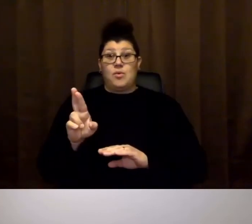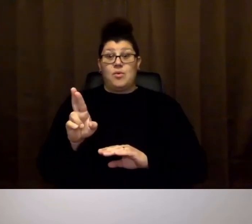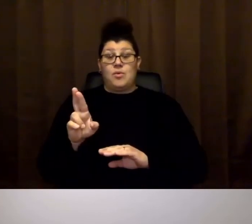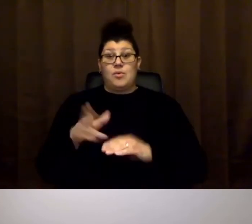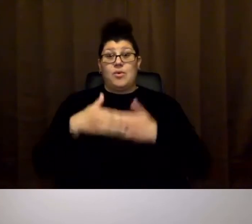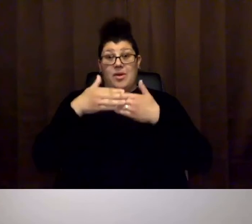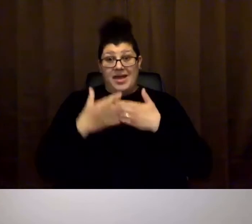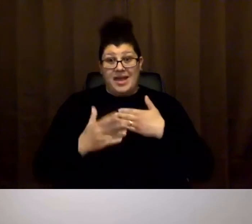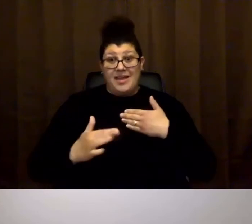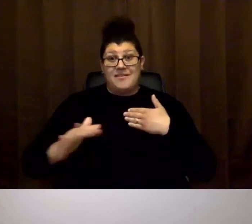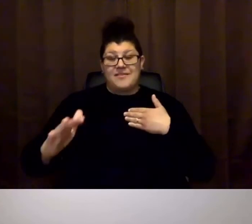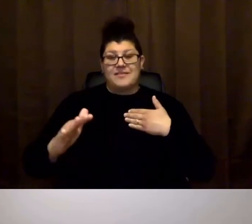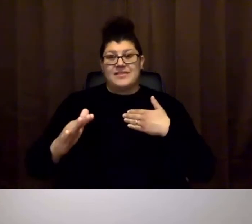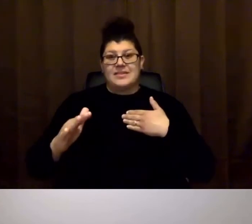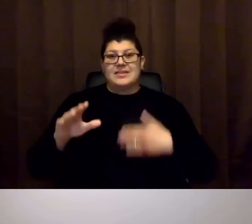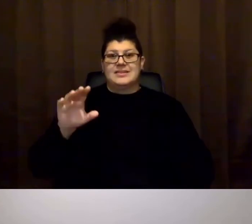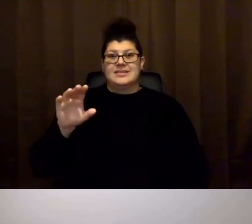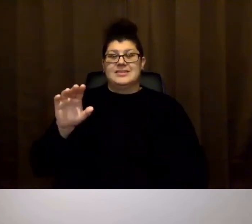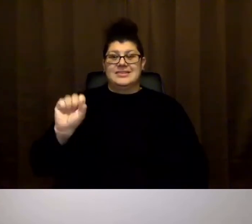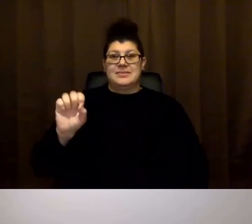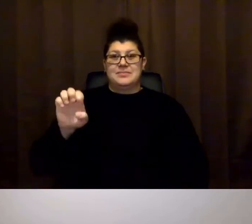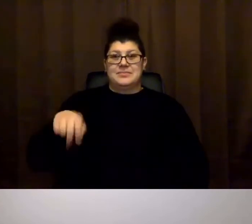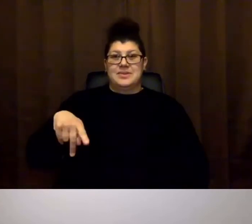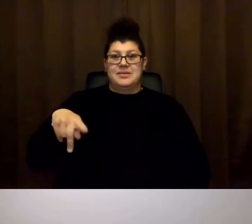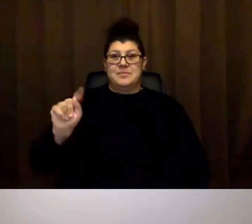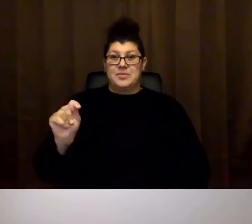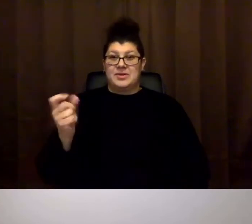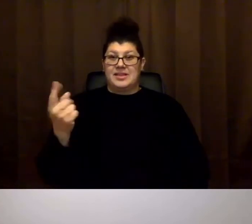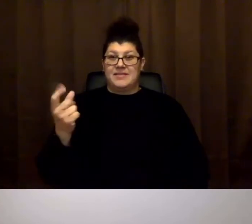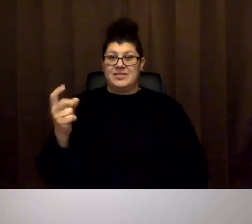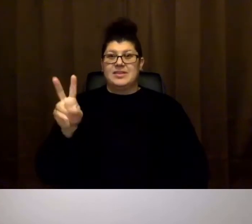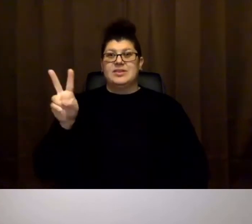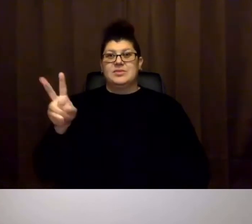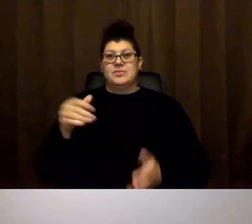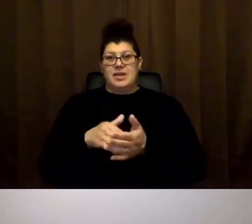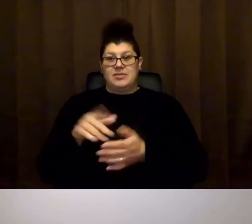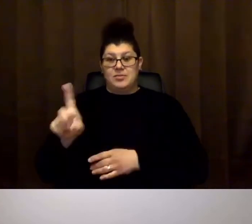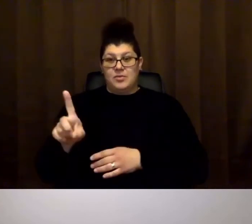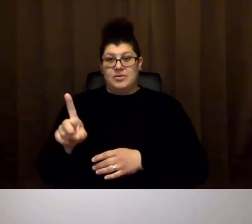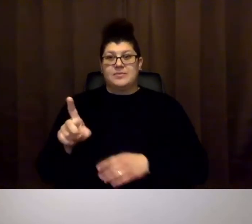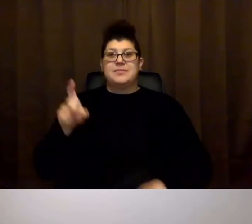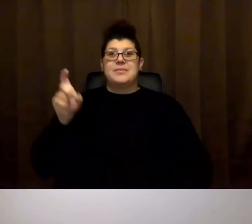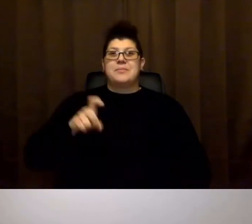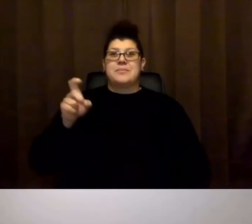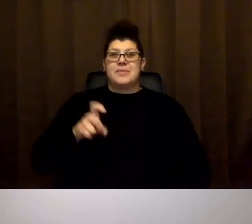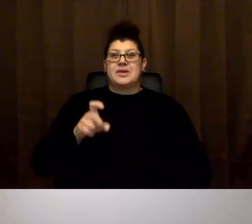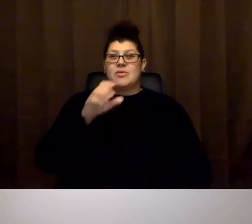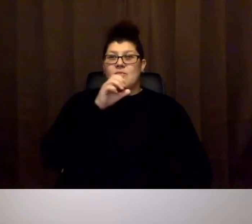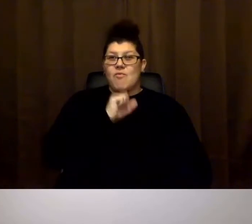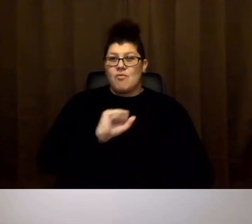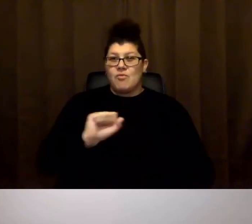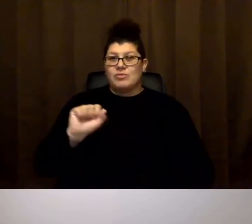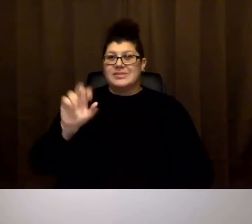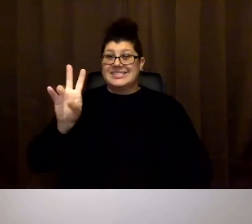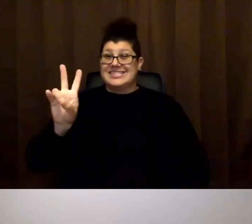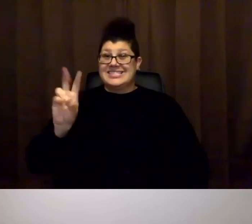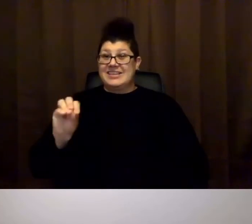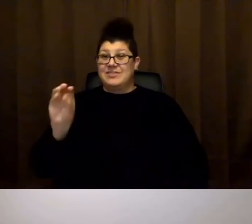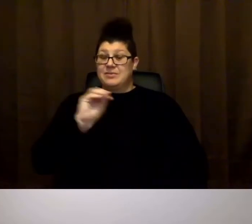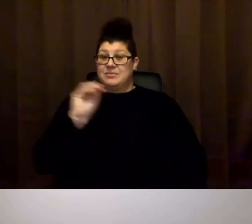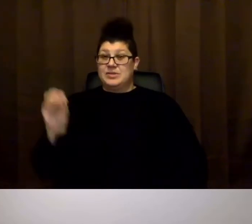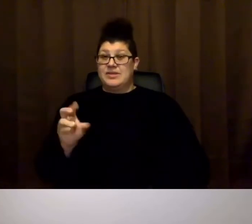after September 11th of 2001. Veterans have to be at least 70% service